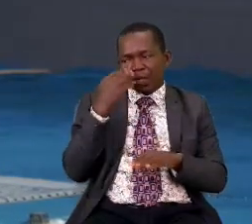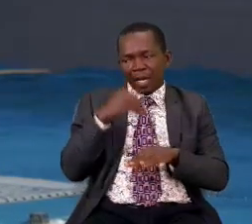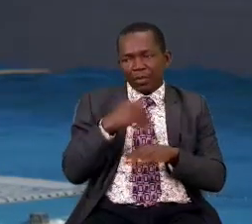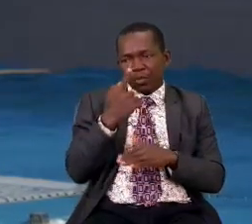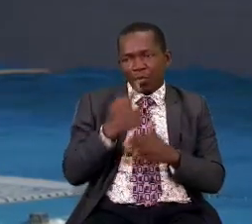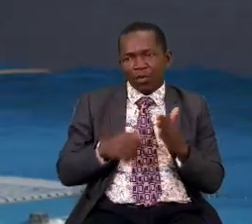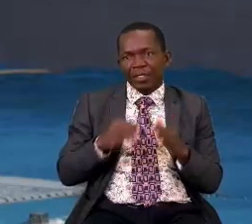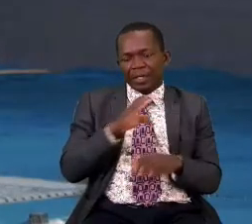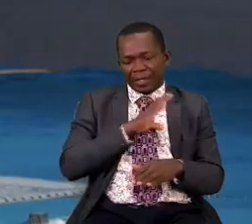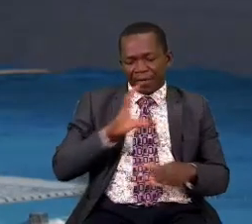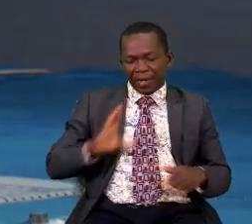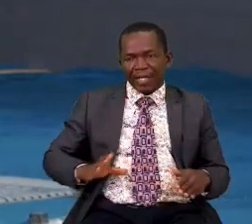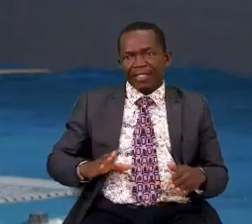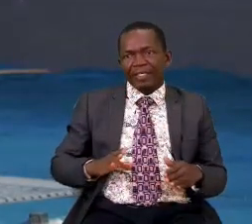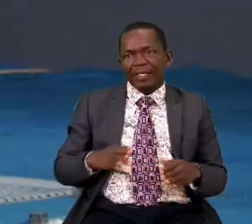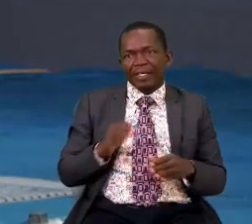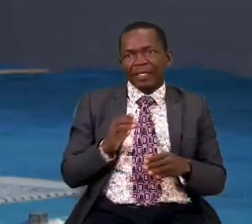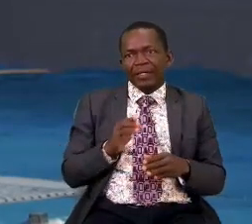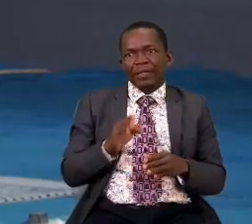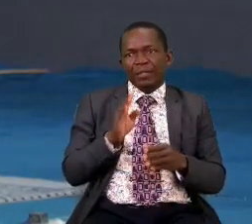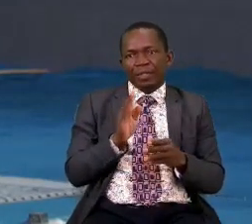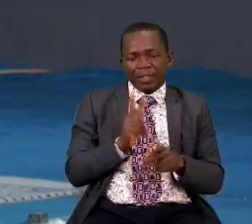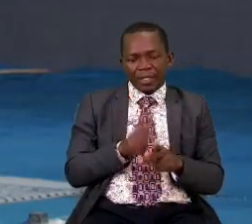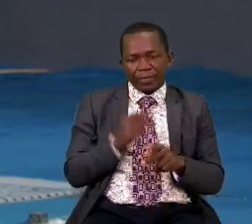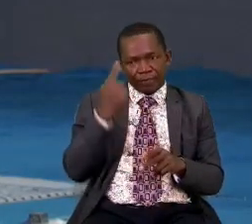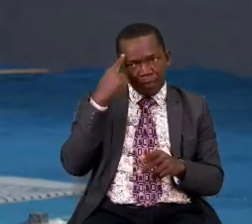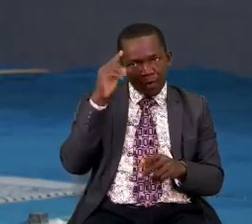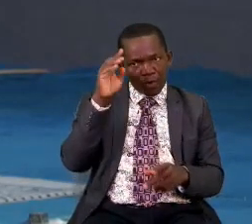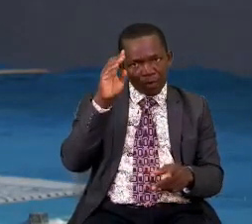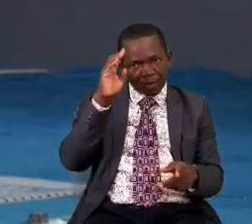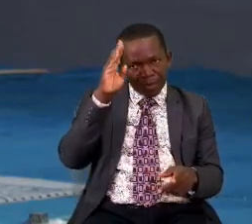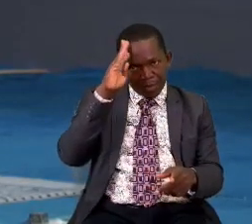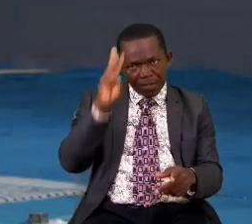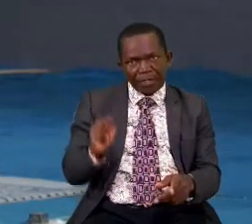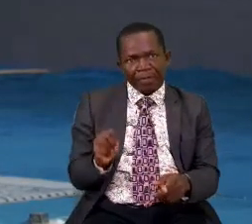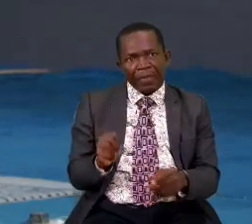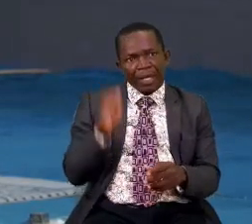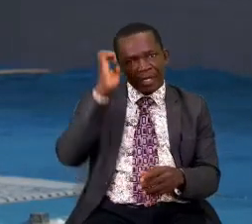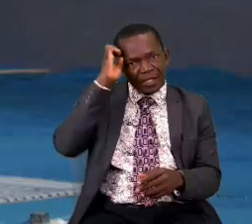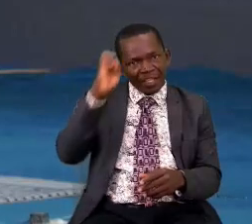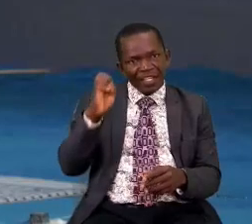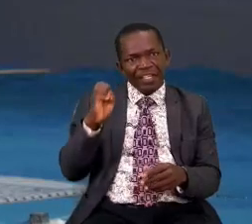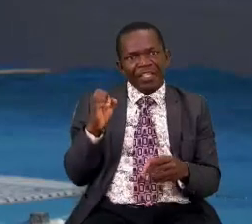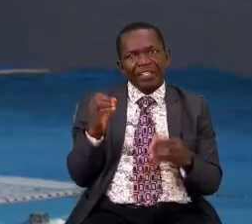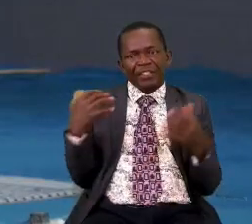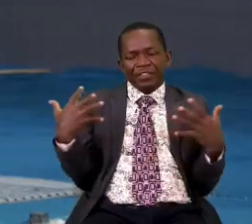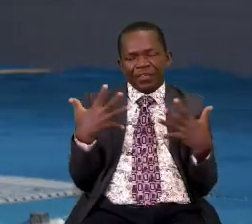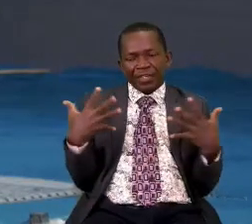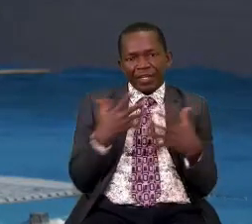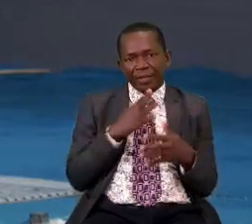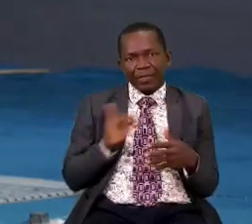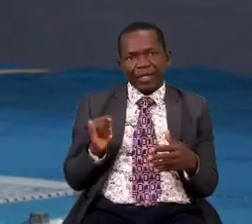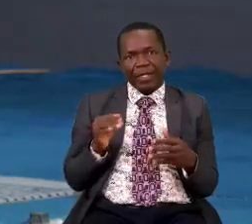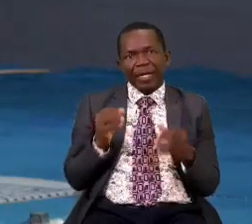astonished Sage Lord You're Not the Lord Of My Life the captain of my sheep and the